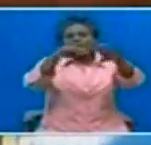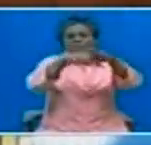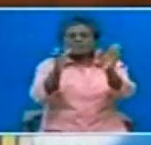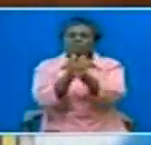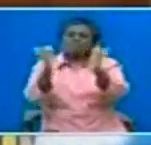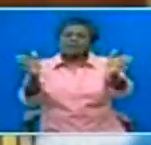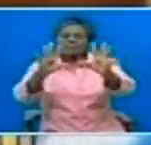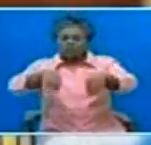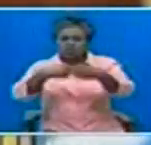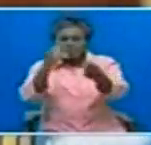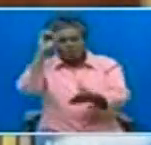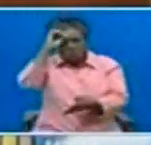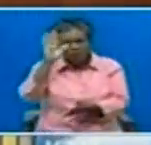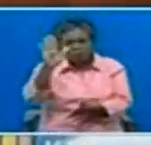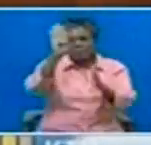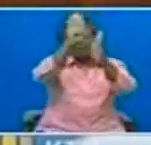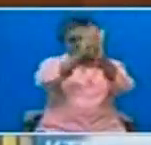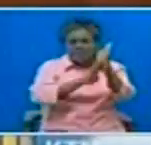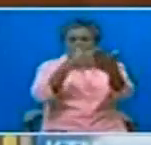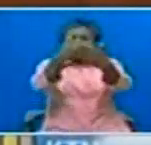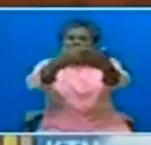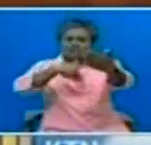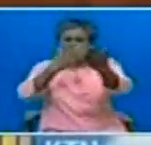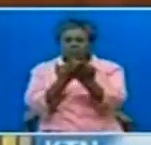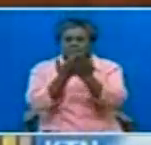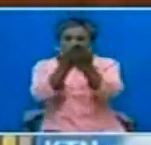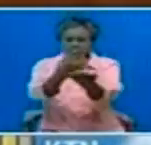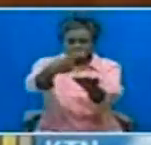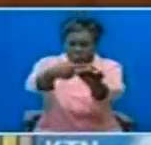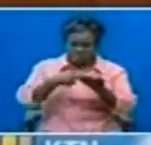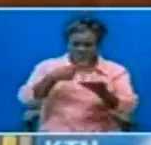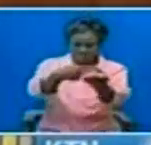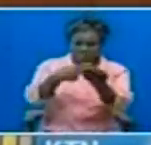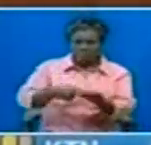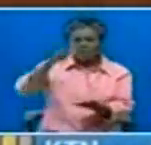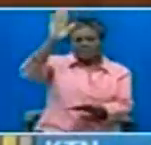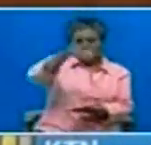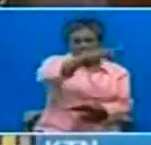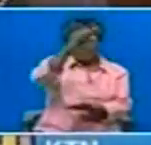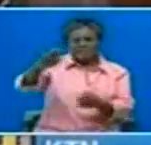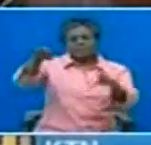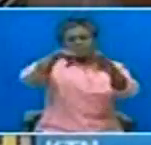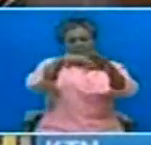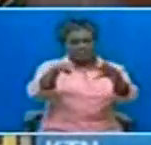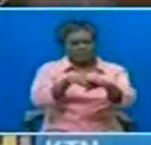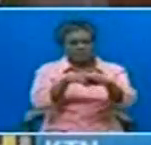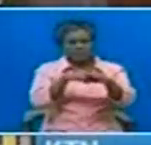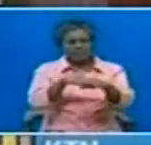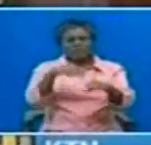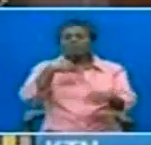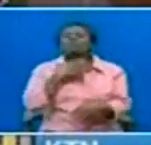to give their input into the bill before it is debated tomorrow by members of the National Assembly. And I want to